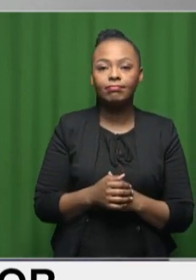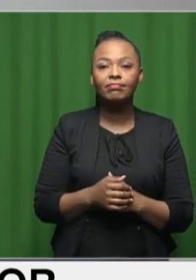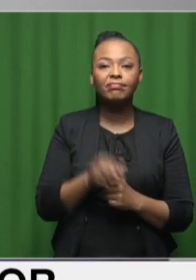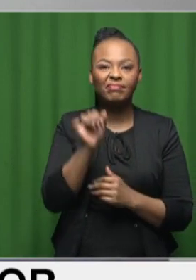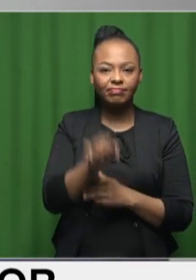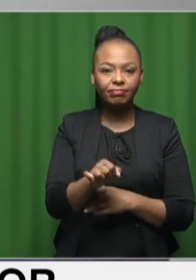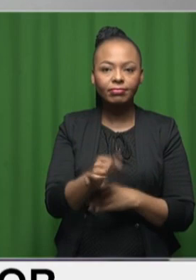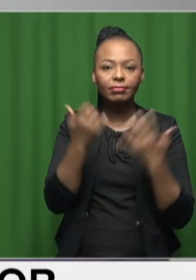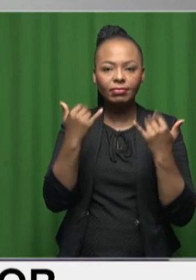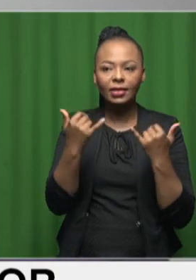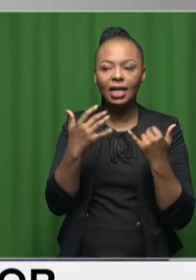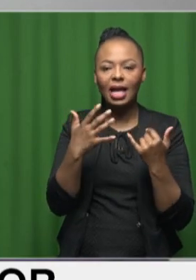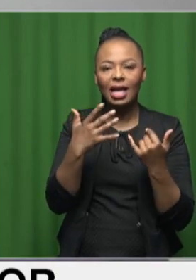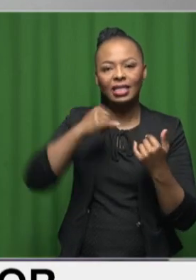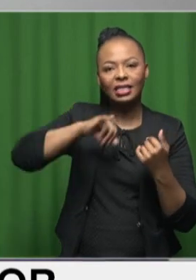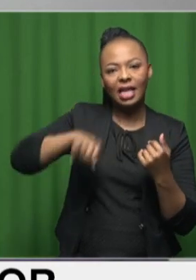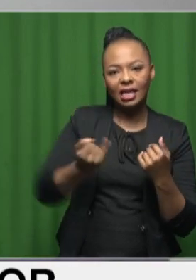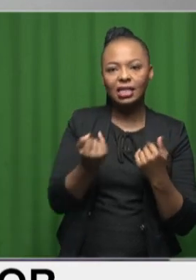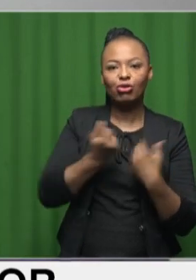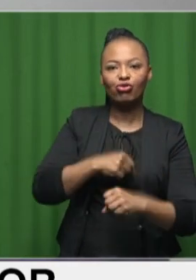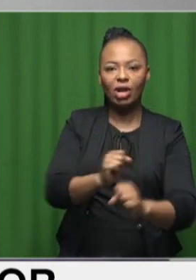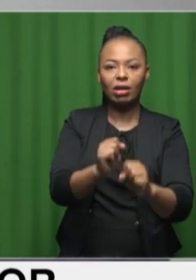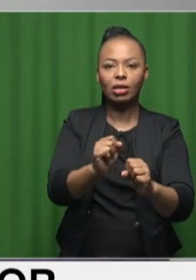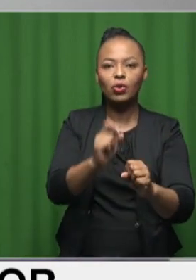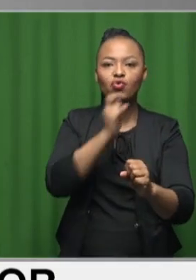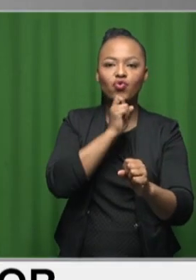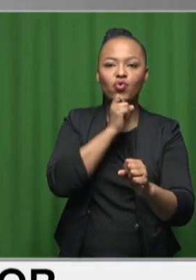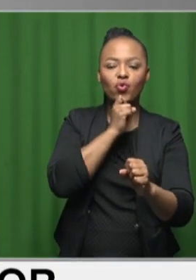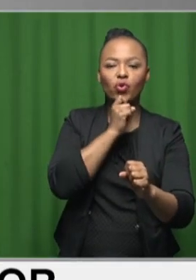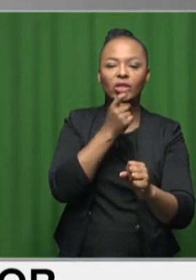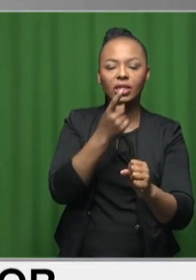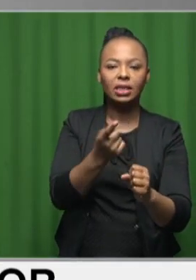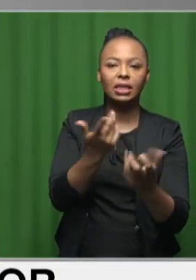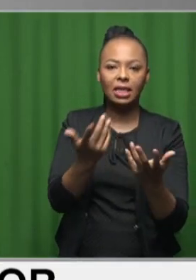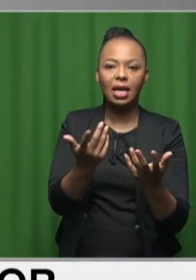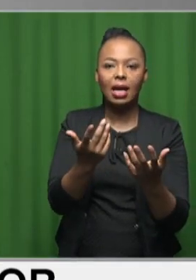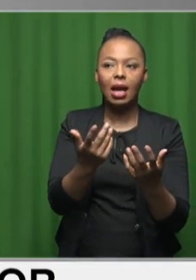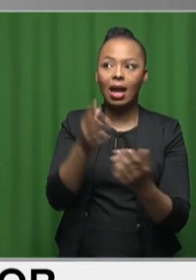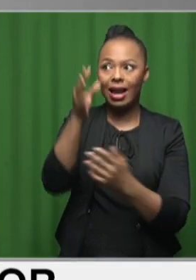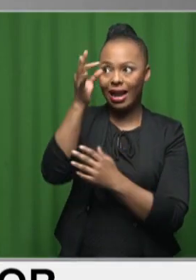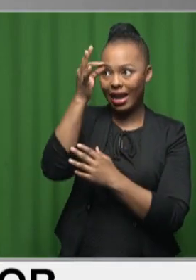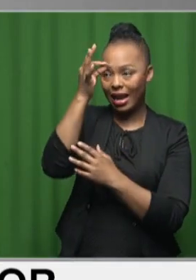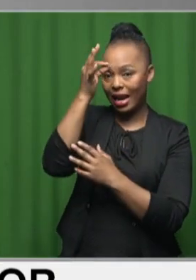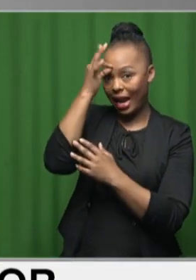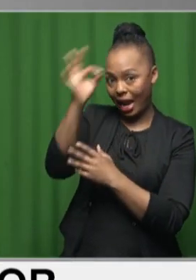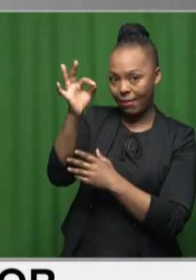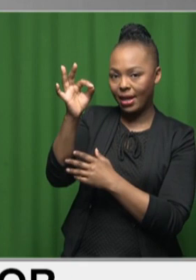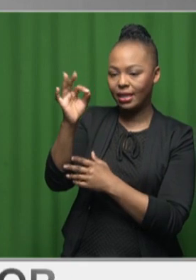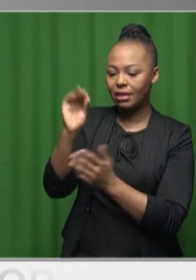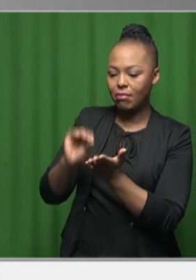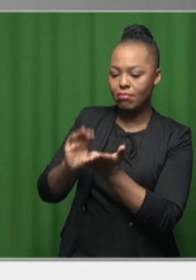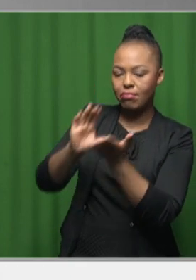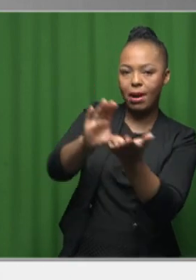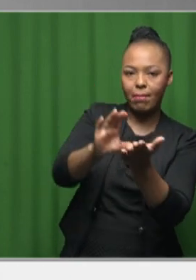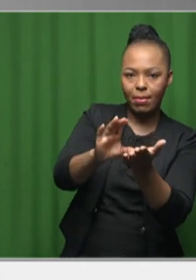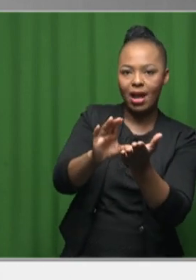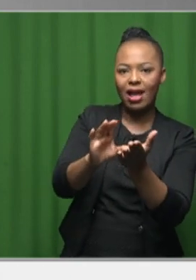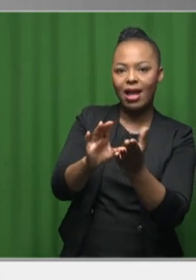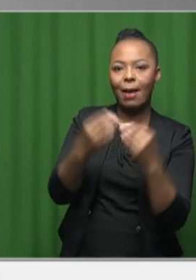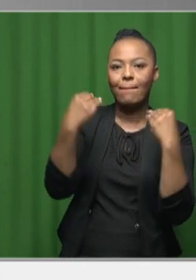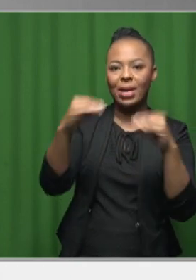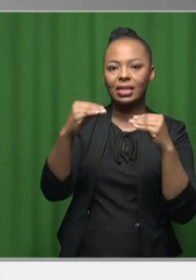finance mechanism that we are utilizing, where government would be giving for commercial farmers a 30%